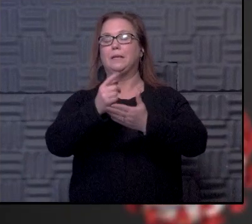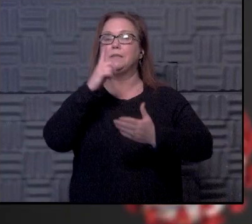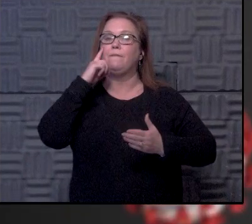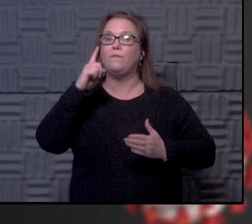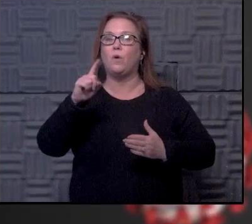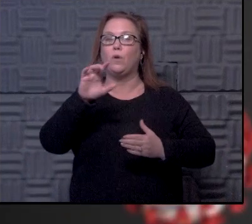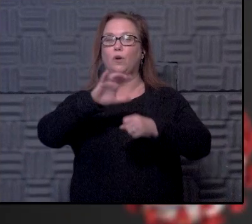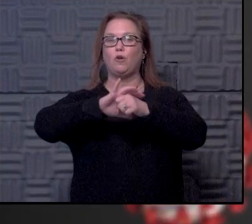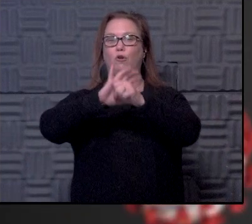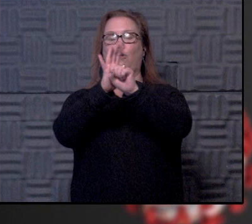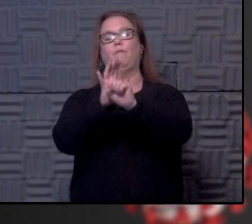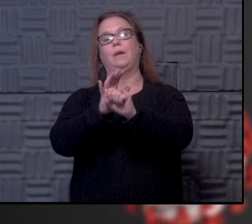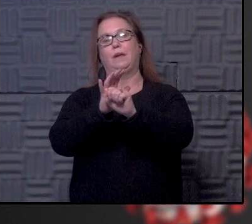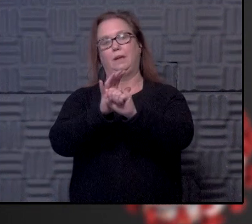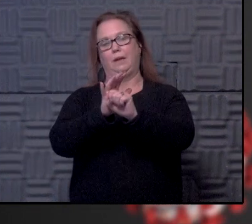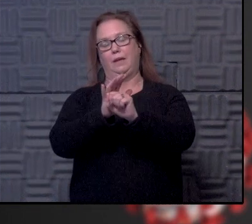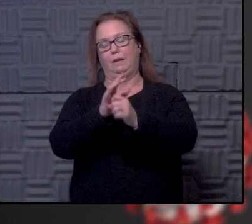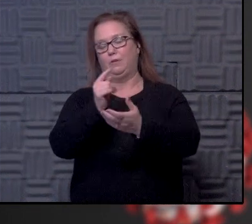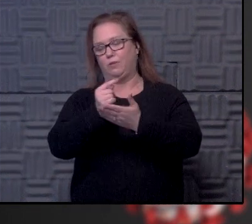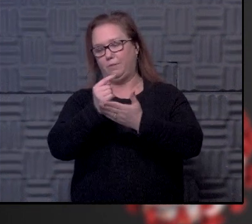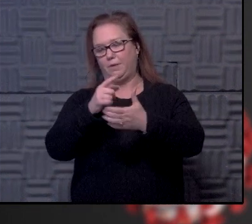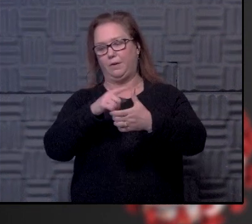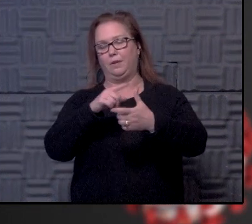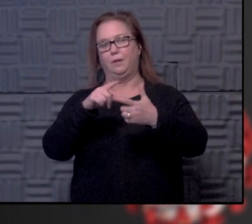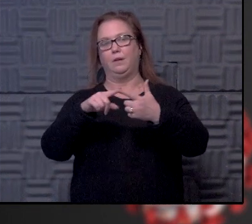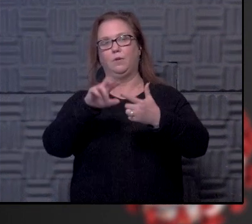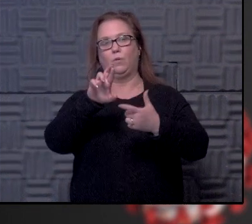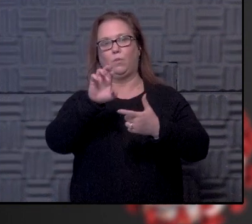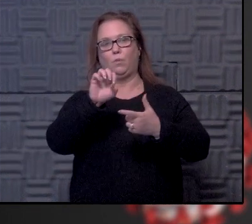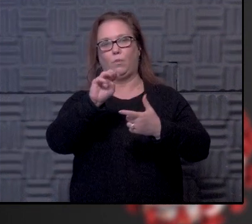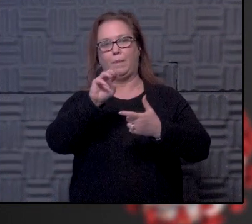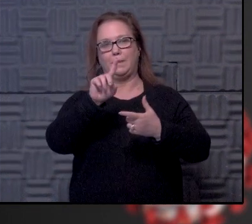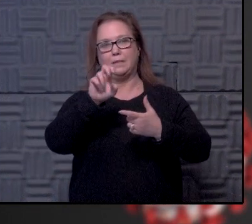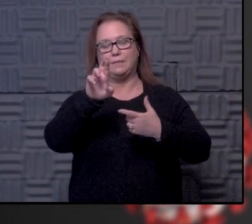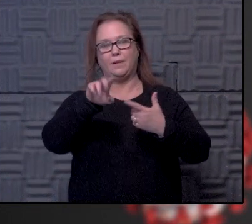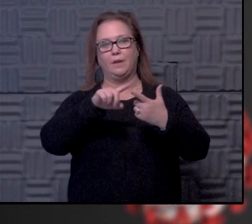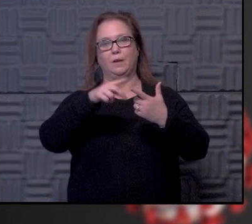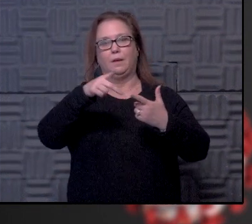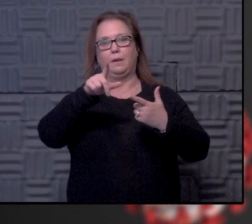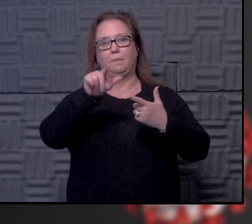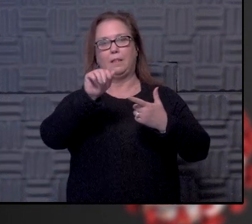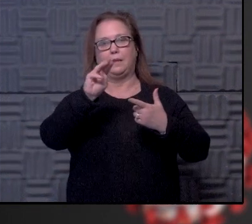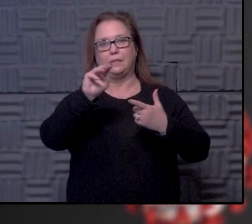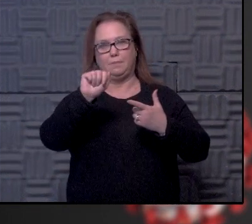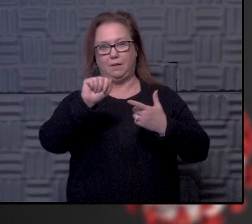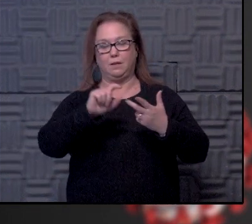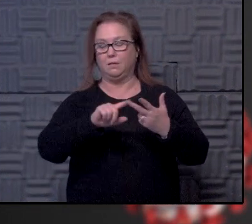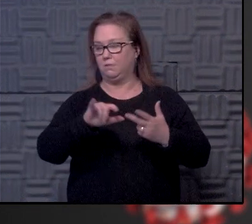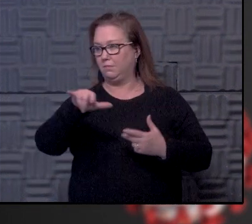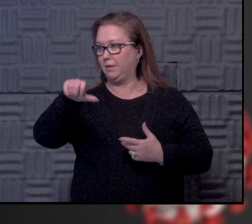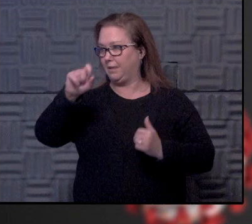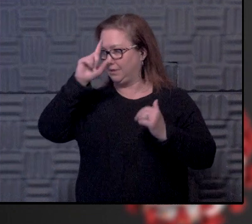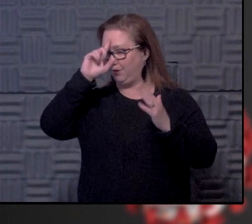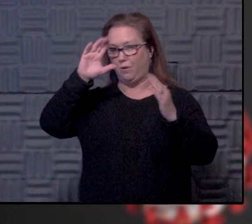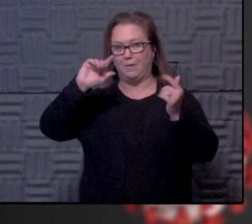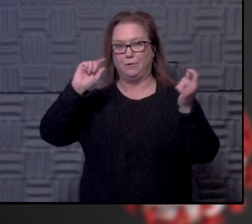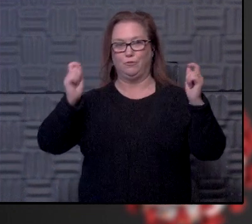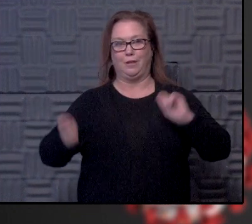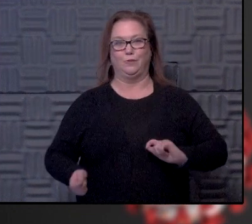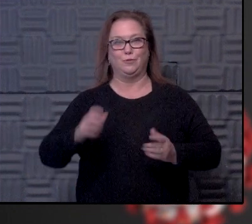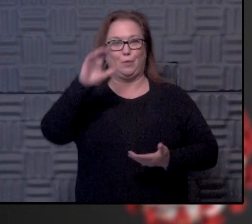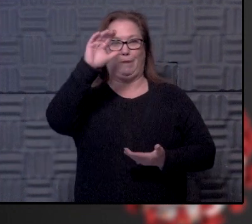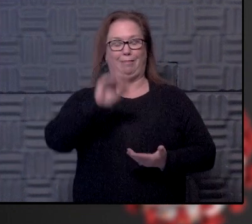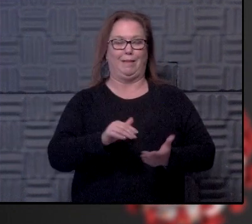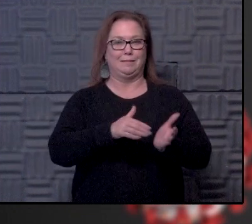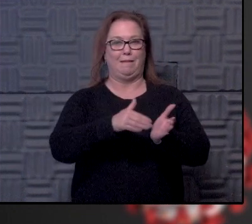treat COVID-19 patients, like steroids, remdesivir, and convalescent plasma? Well, we hope it's going to change it, because we hope it's going to need it